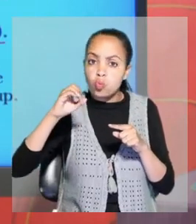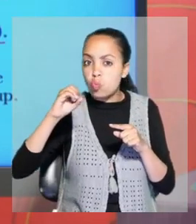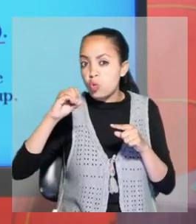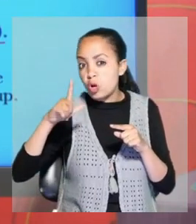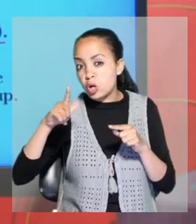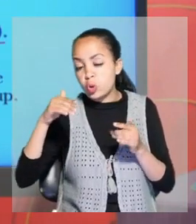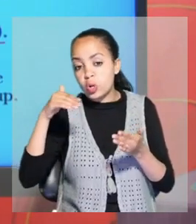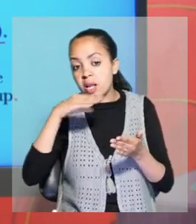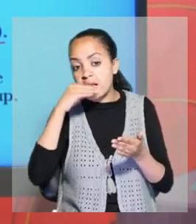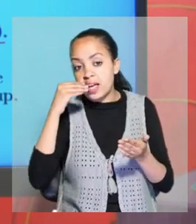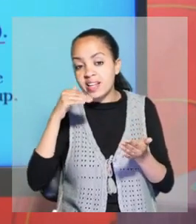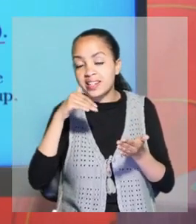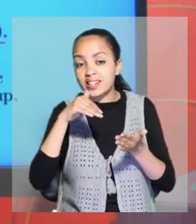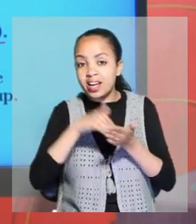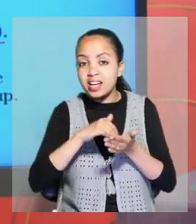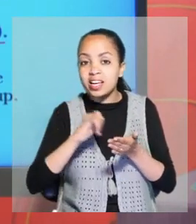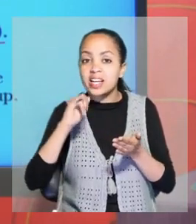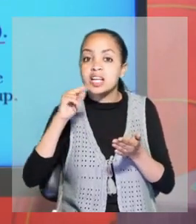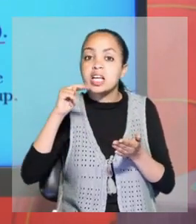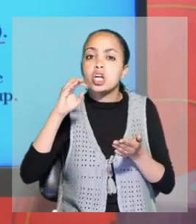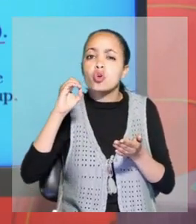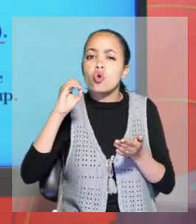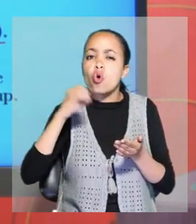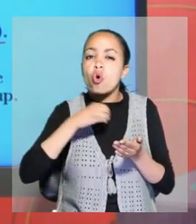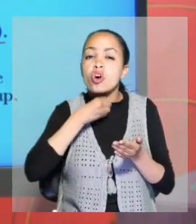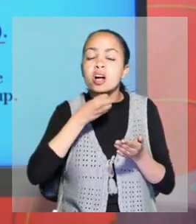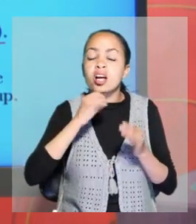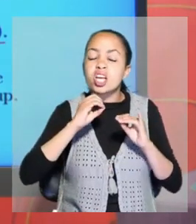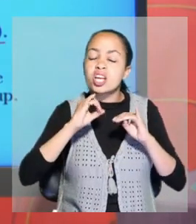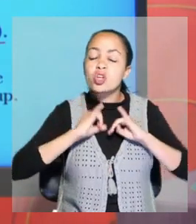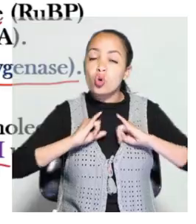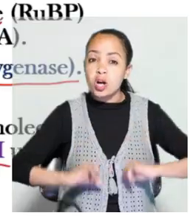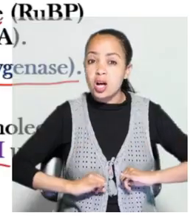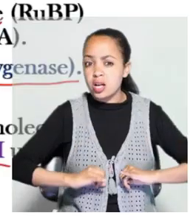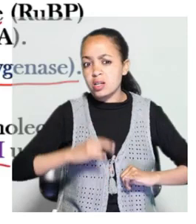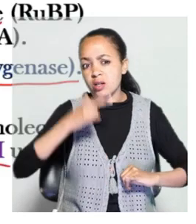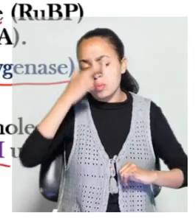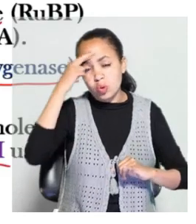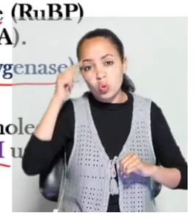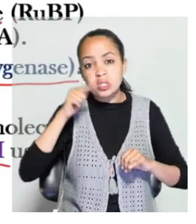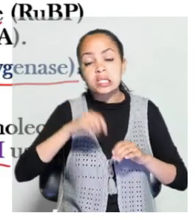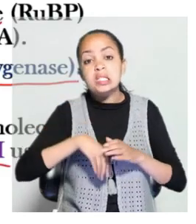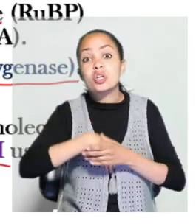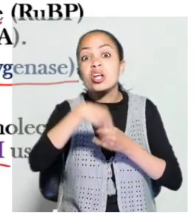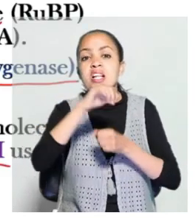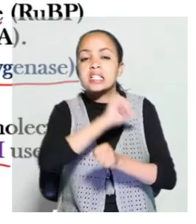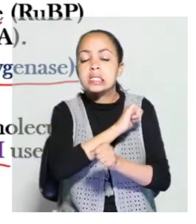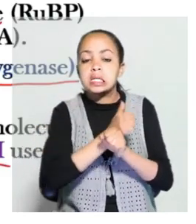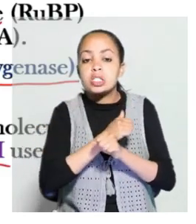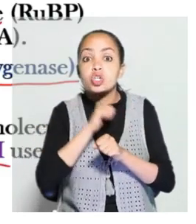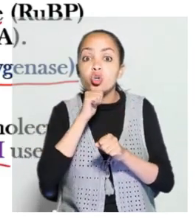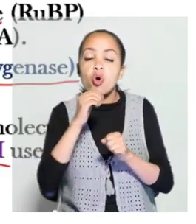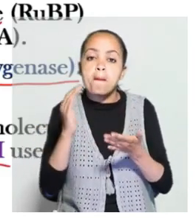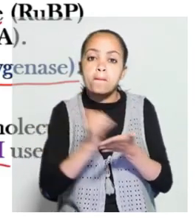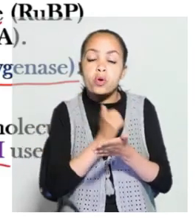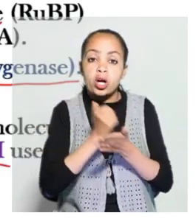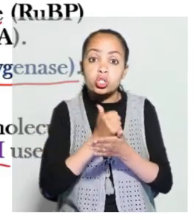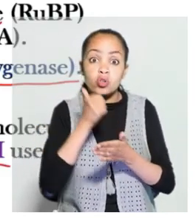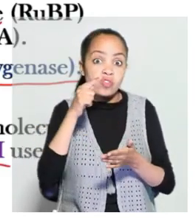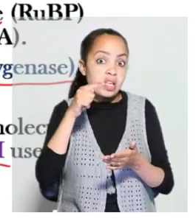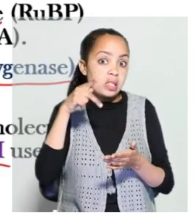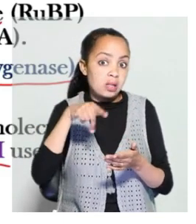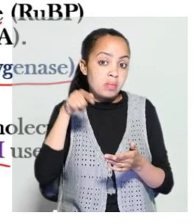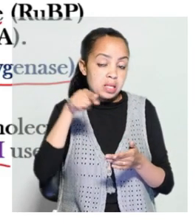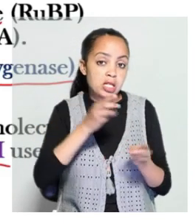again inorganic phosphate molecule. Because ATPs come to release energy, there is no production of ATP during